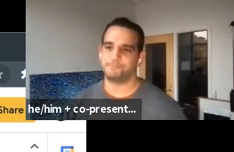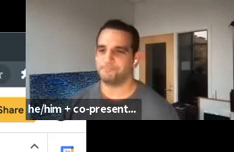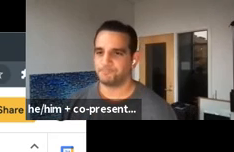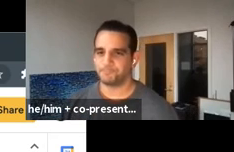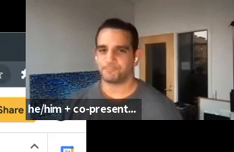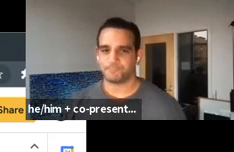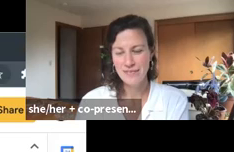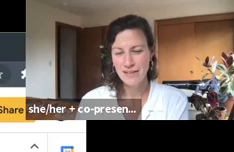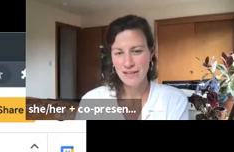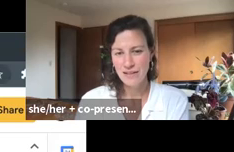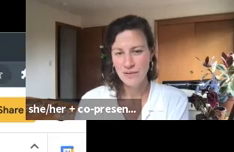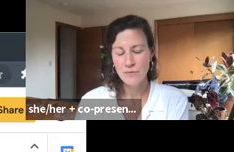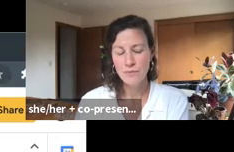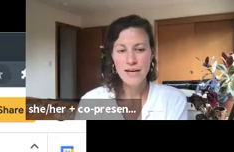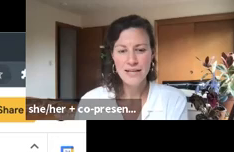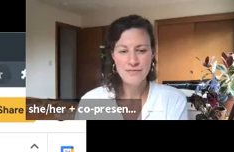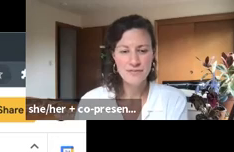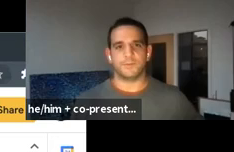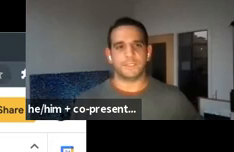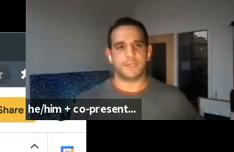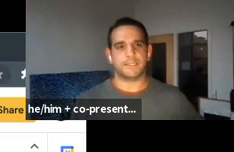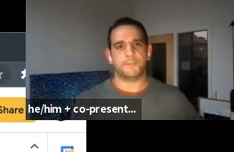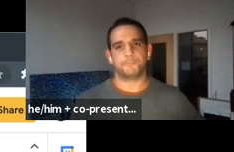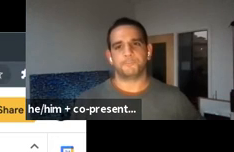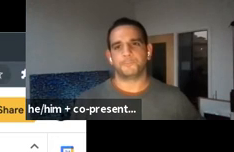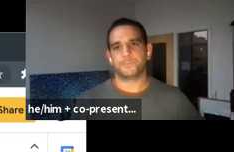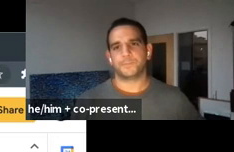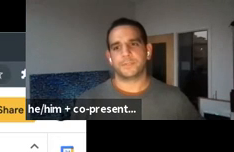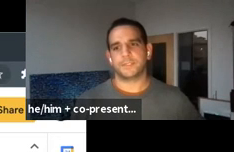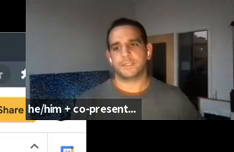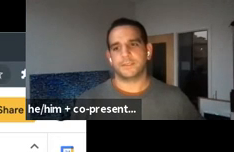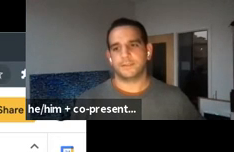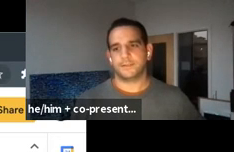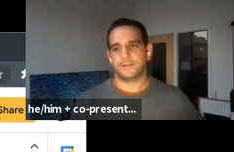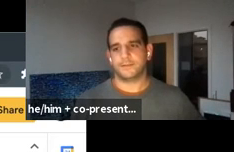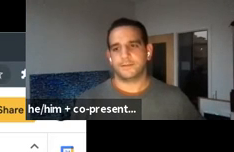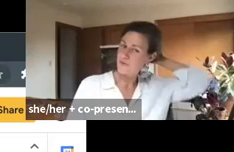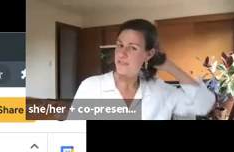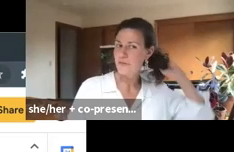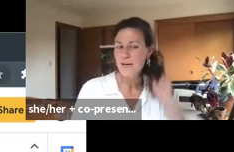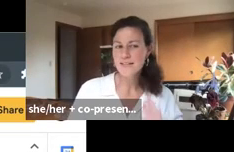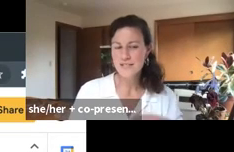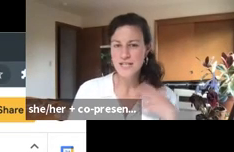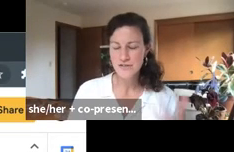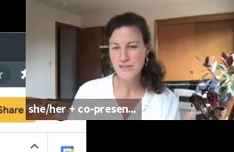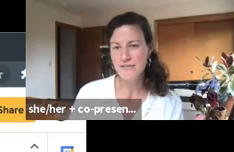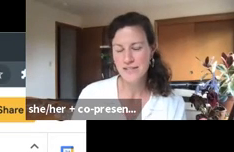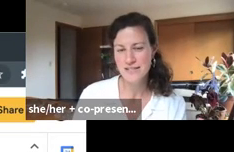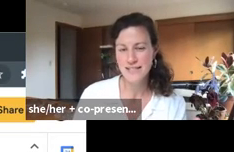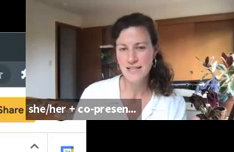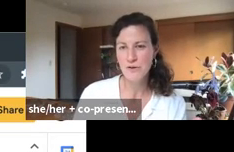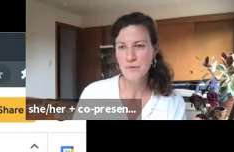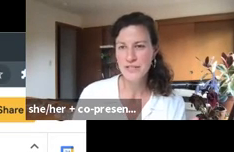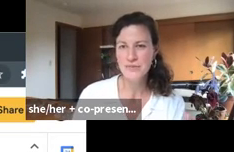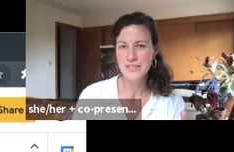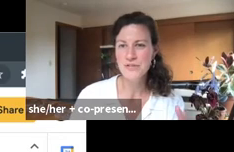act. Well, one way if... Awesome. Okay, everybody's back now. Yeah, for those who still want to share their GIF on the